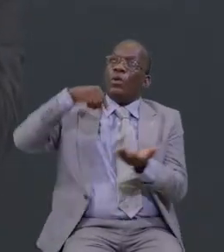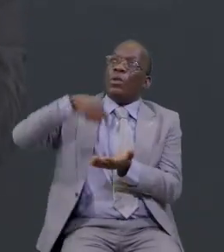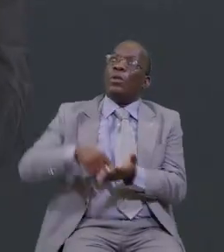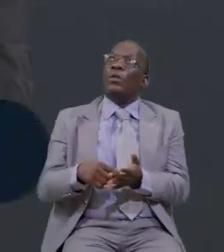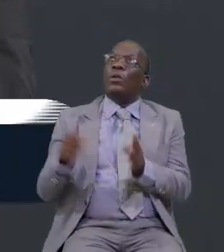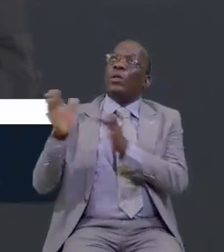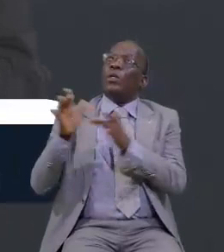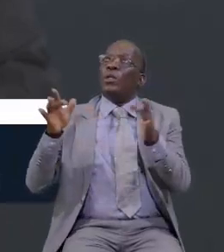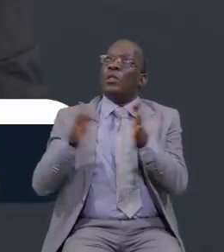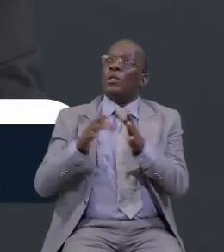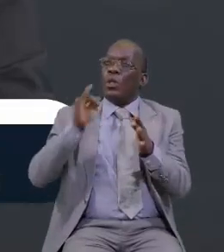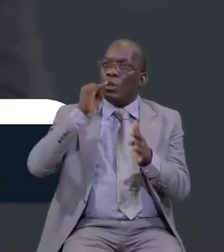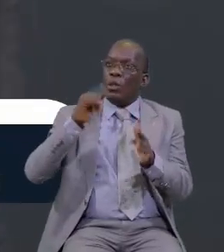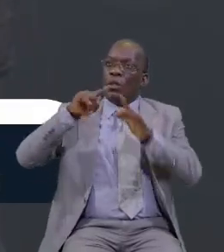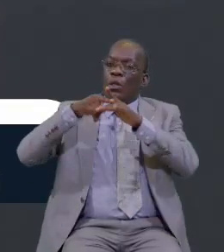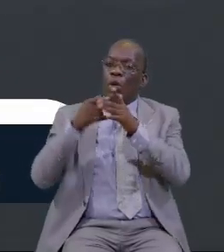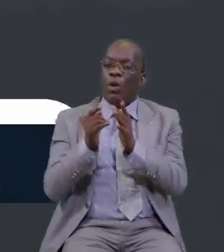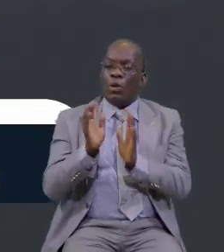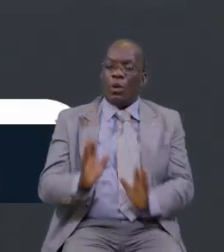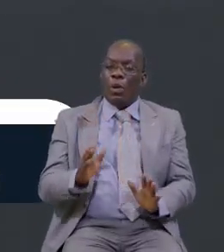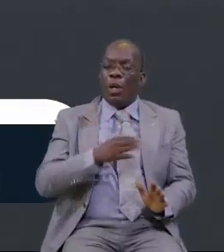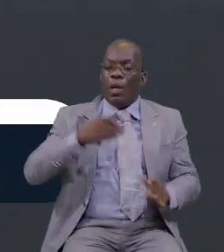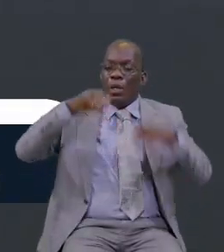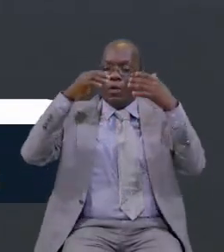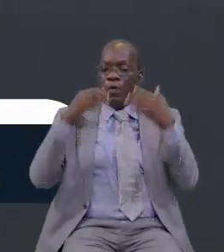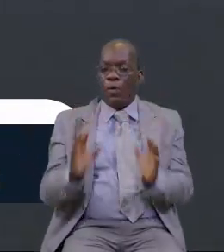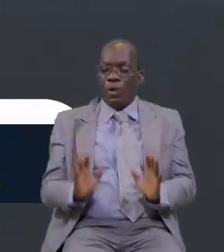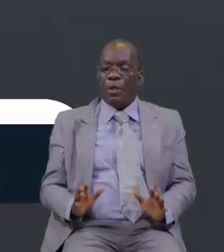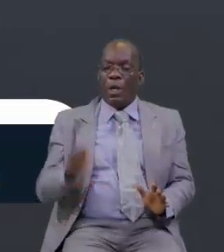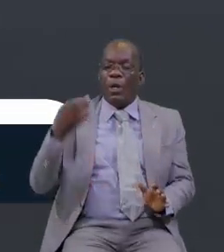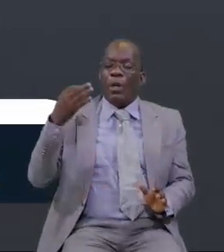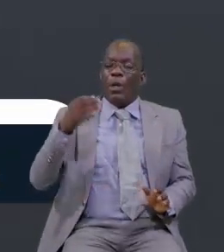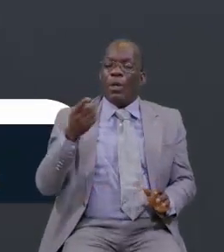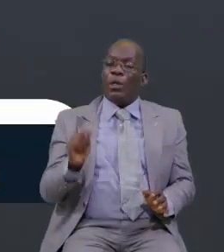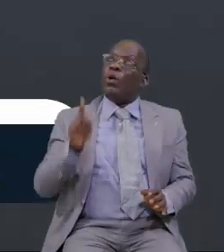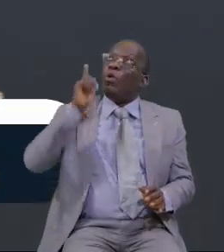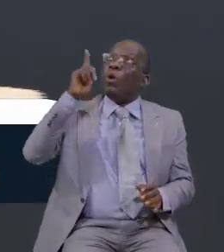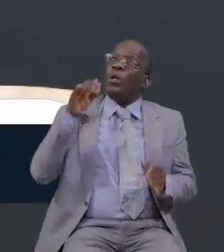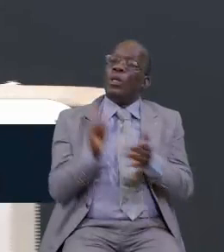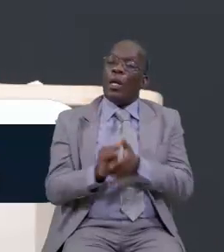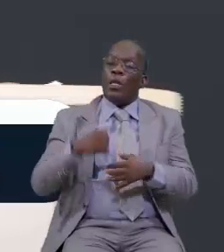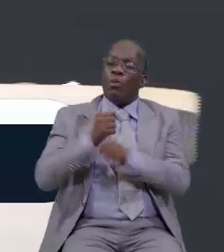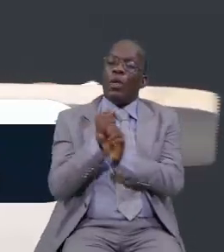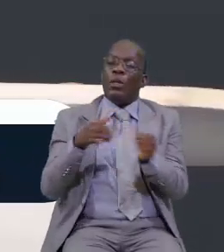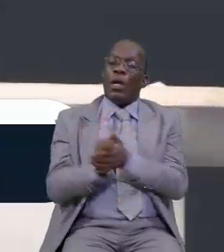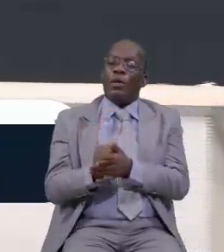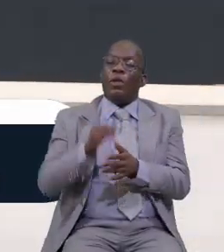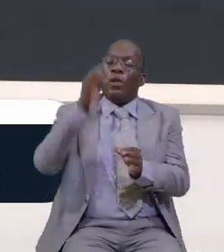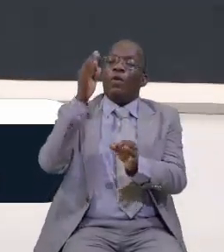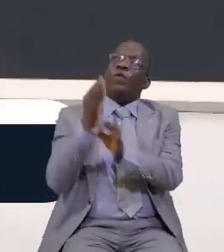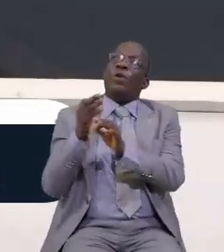author and the finisher, the author and the one that makes that faith to continue in